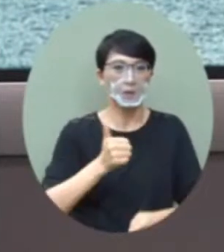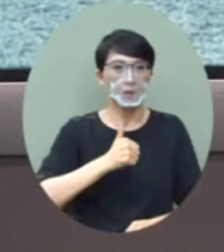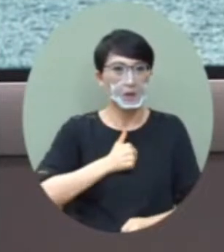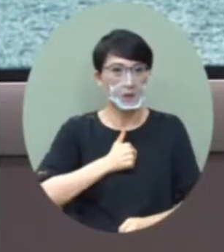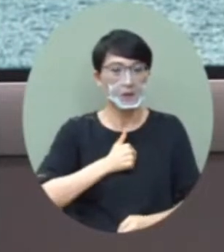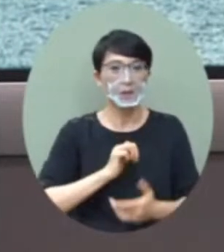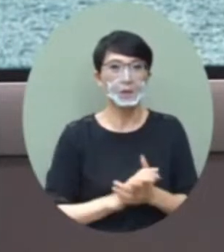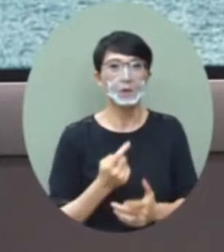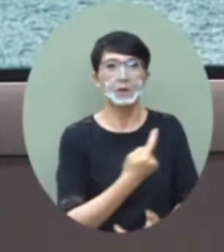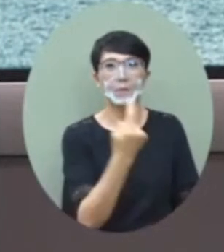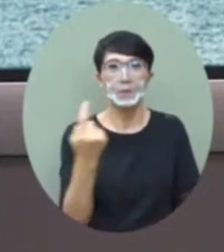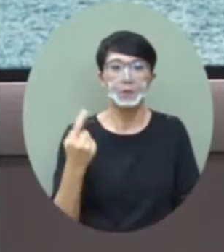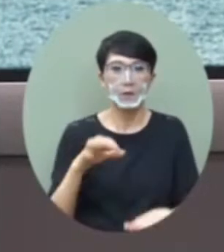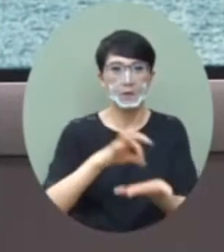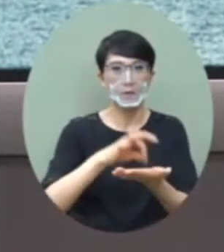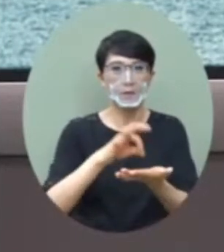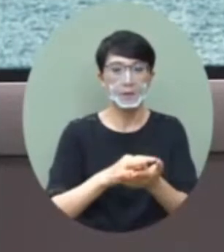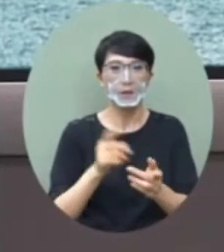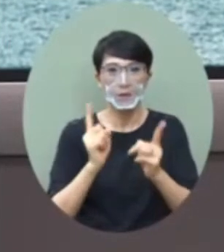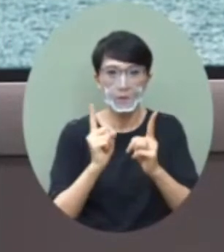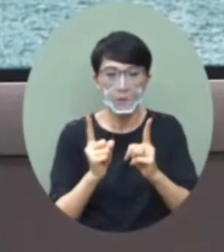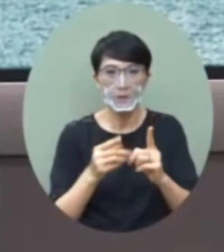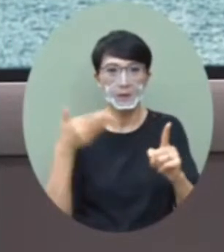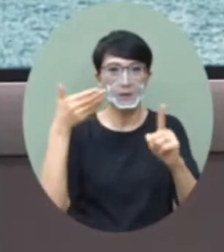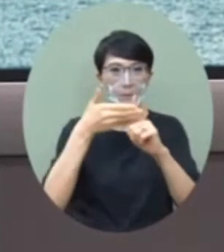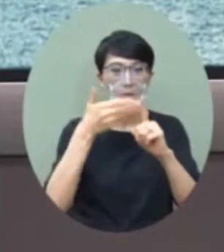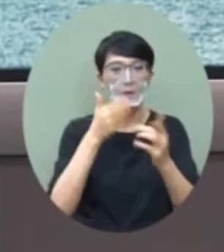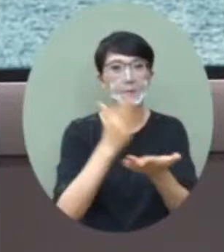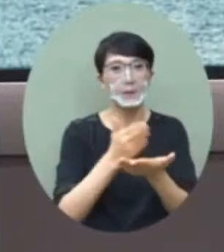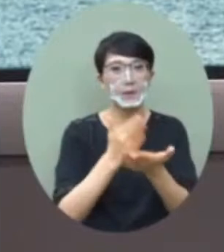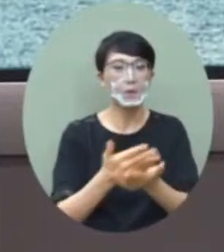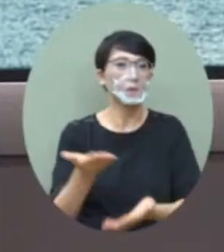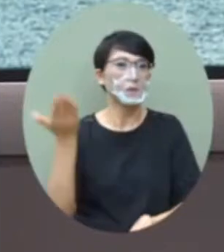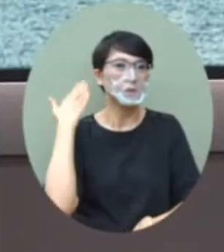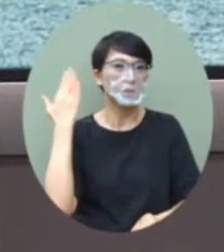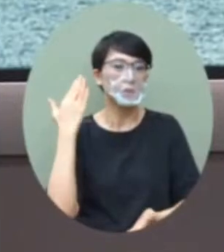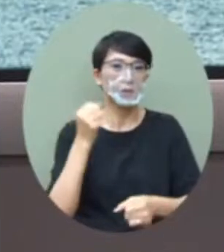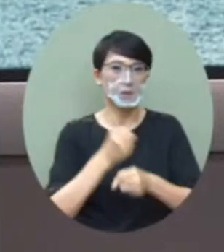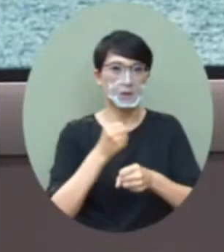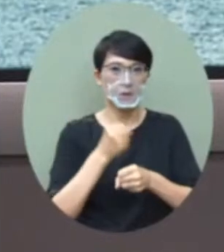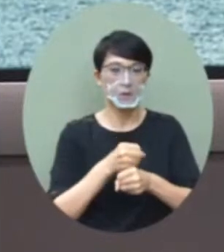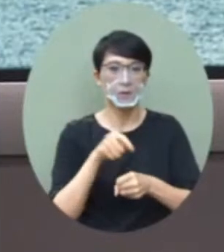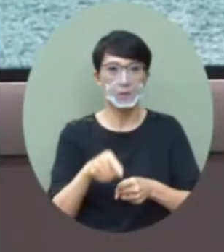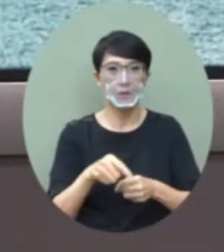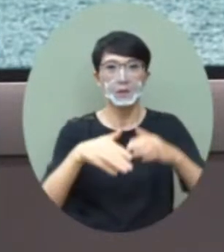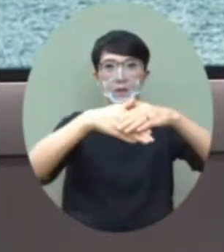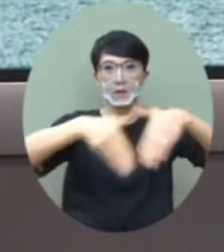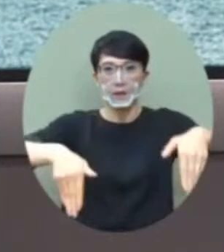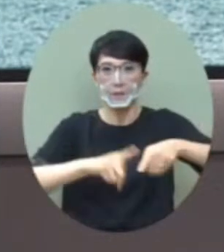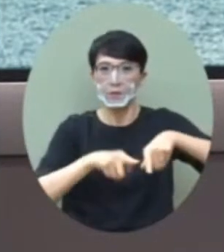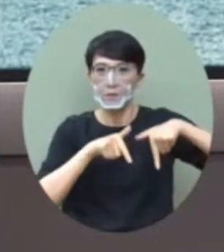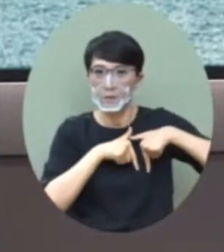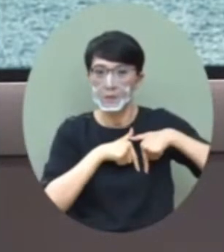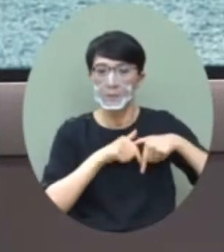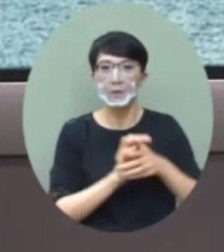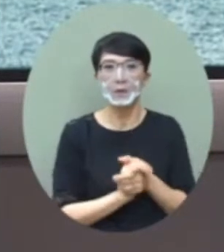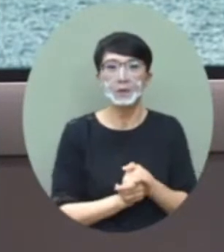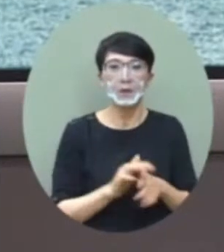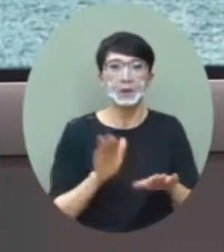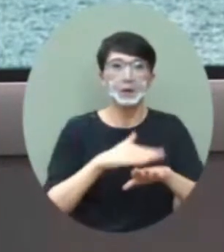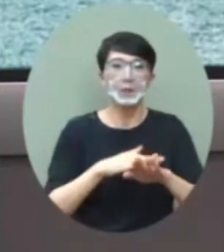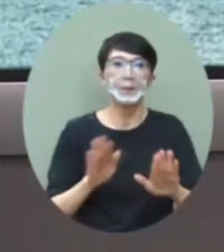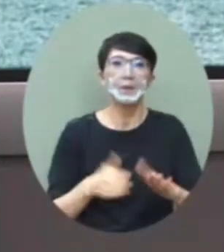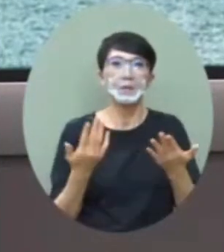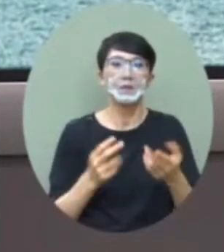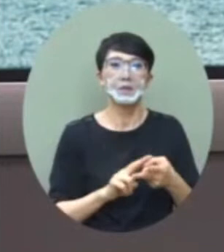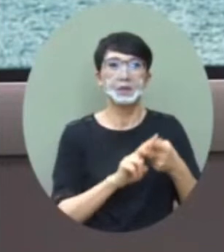quarantine facilities, but with more and more students or patients, they were converted to isolation facilities.